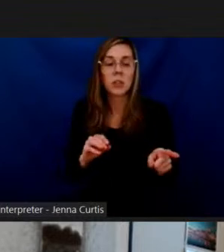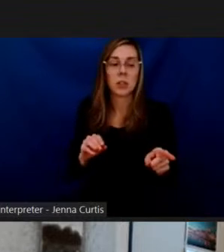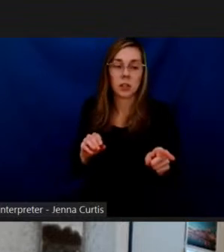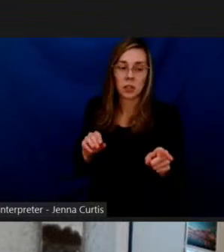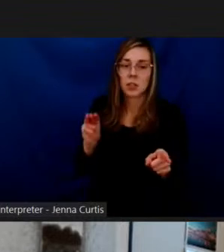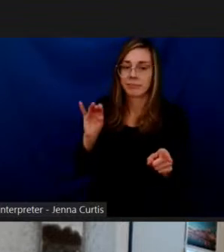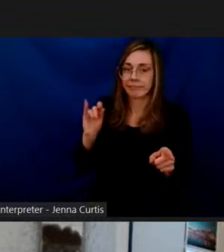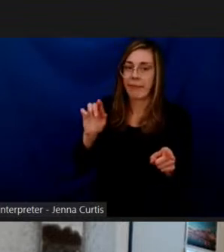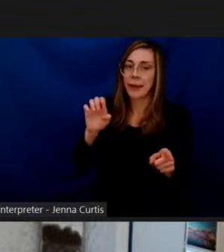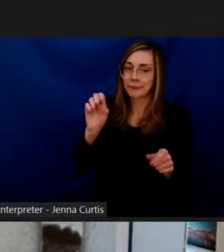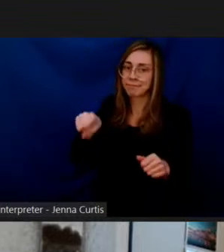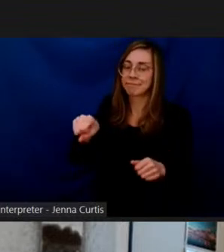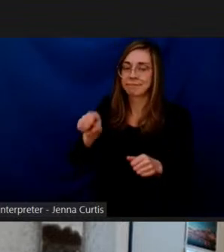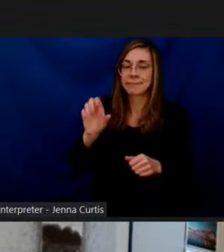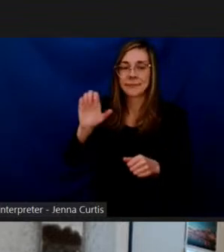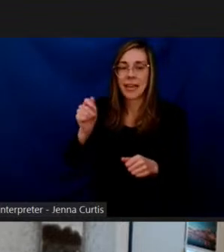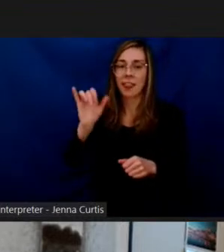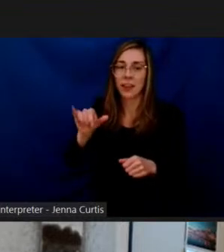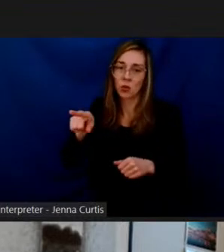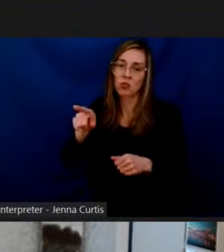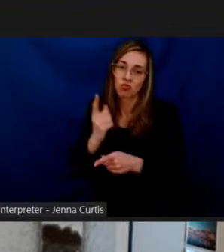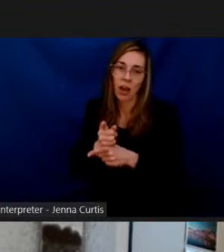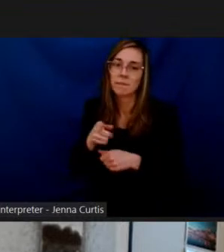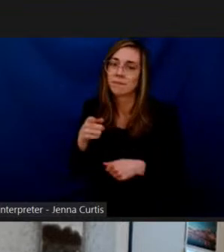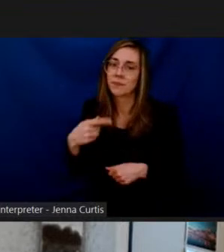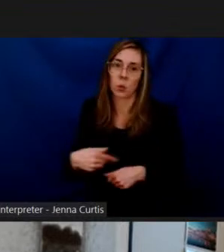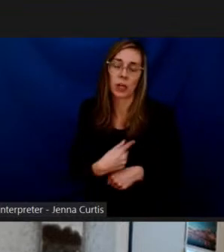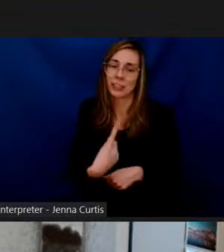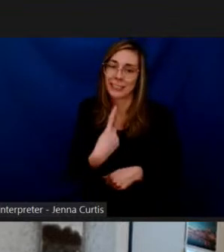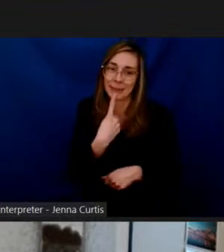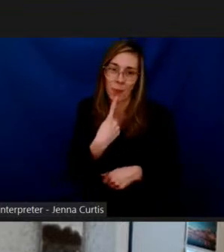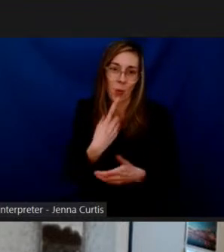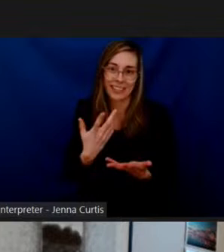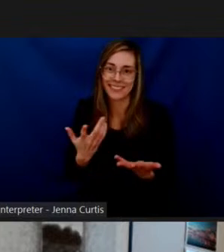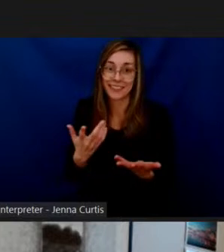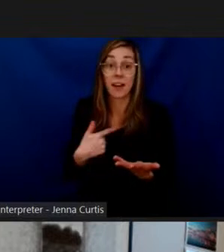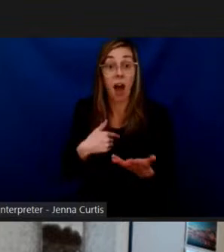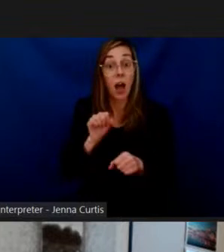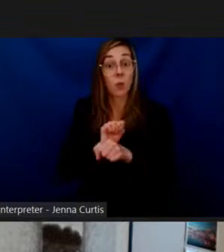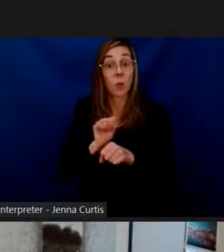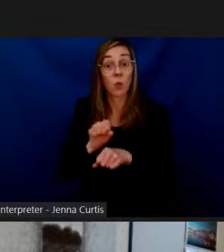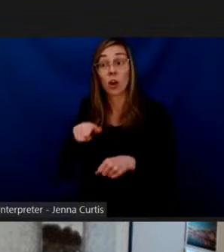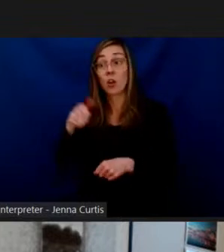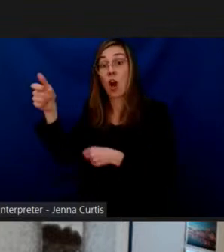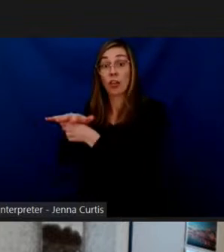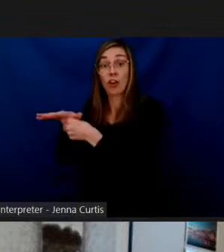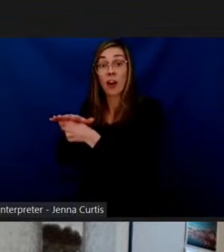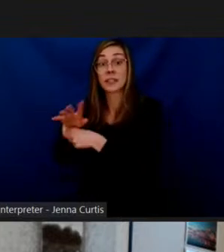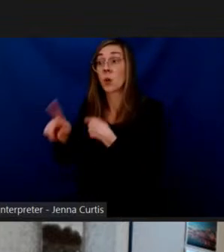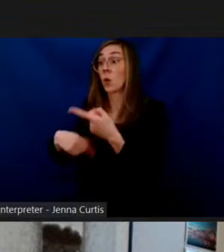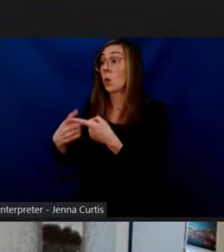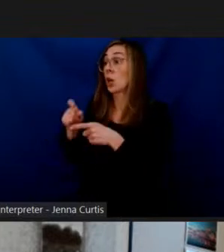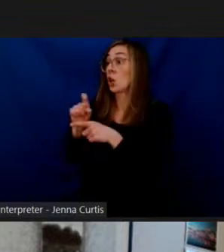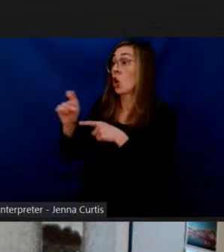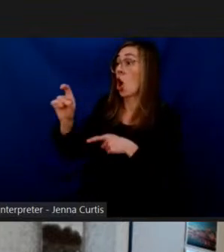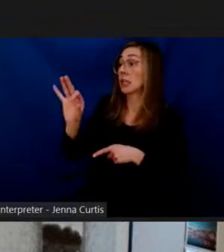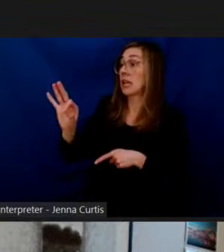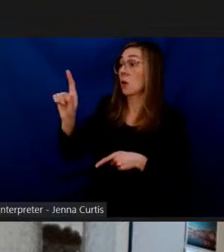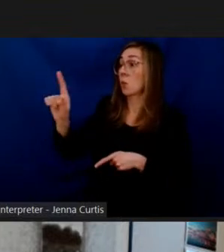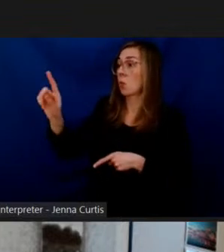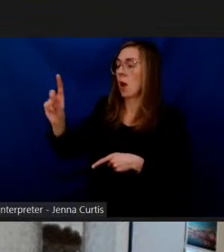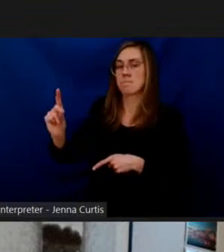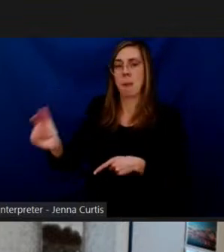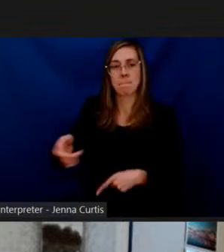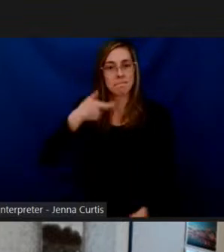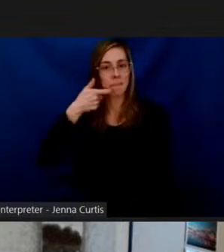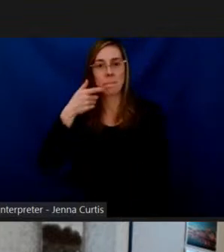This has been going on for quite a while. When I have worked in other jurisdictions, when you call 911, the call just drops in the person's ear at the